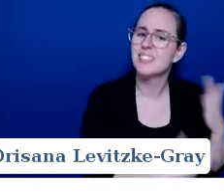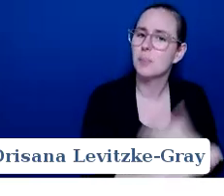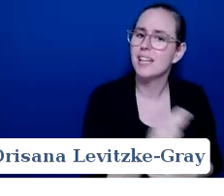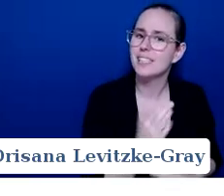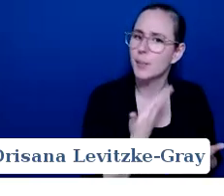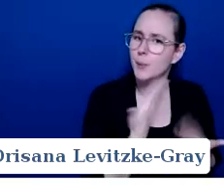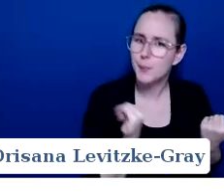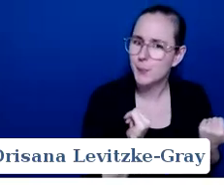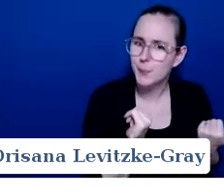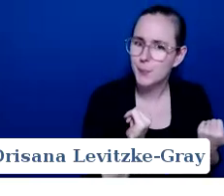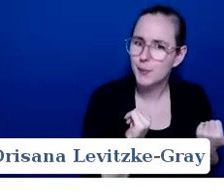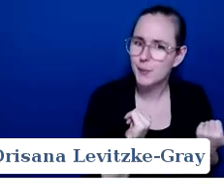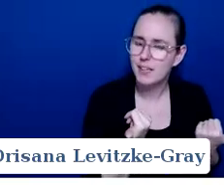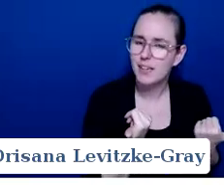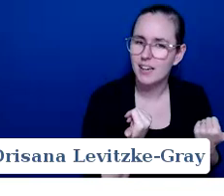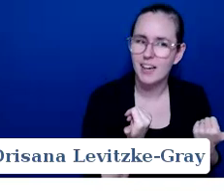purport